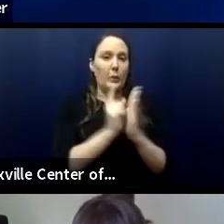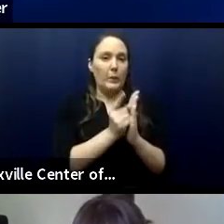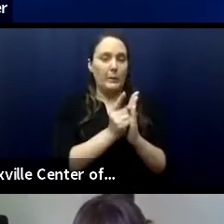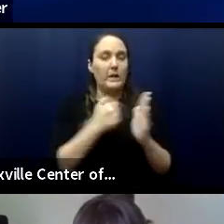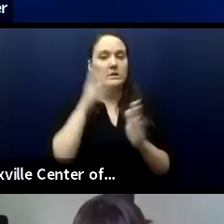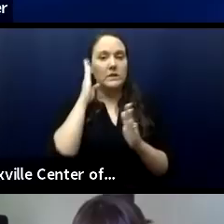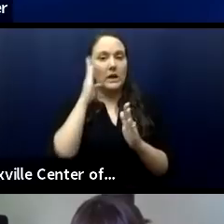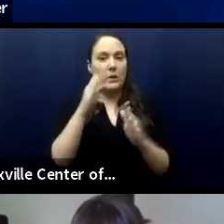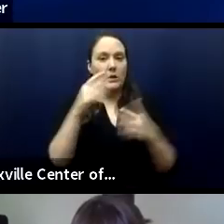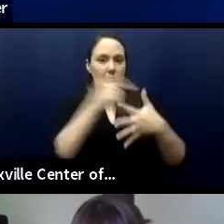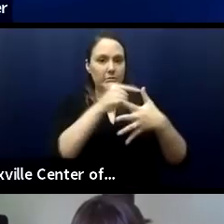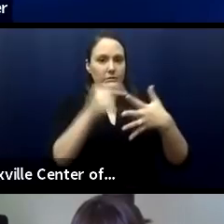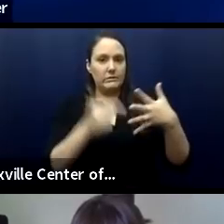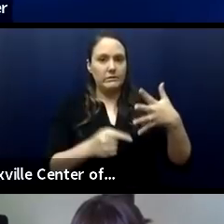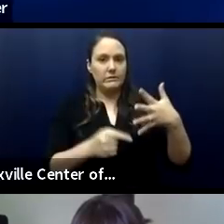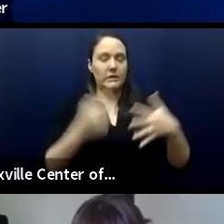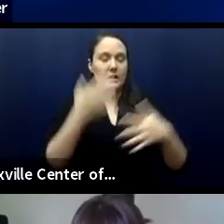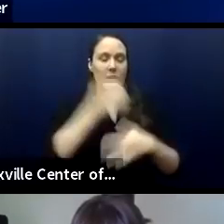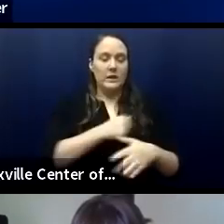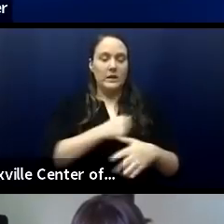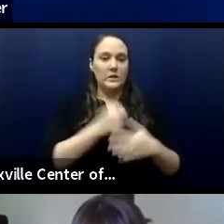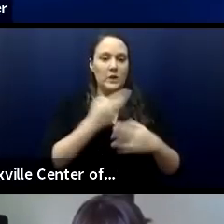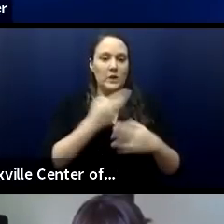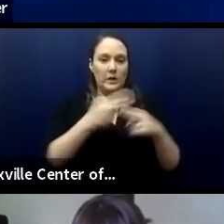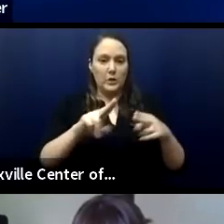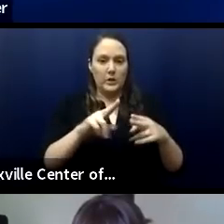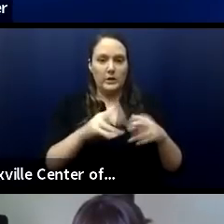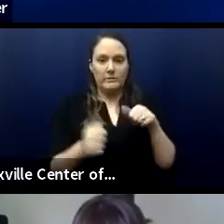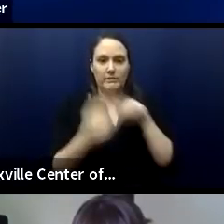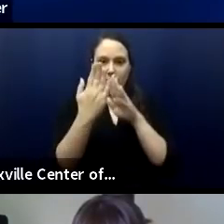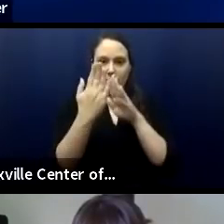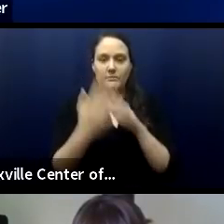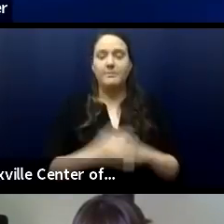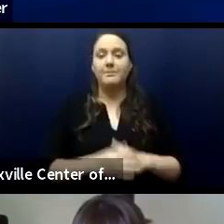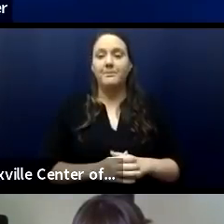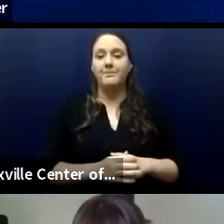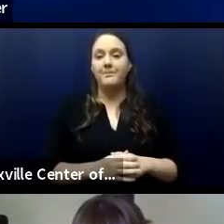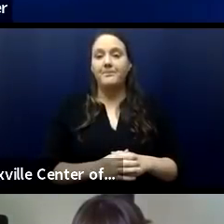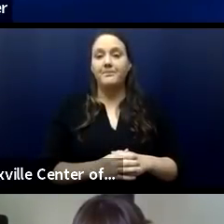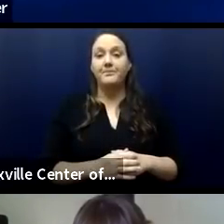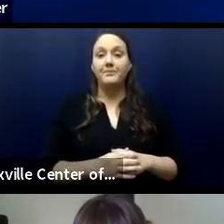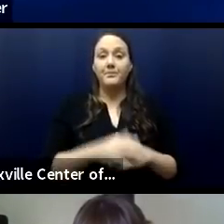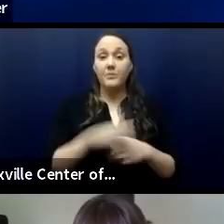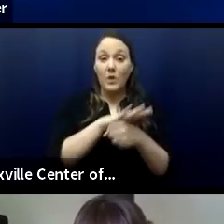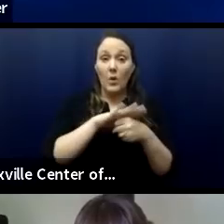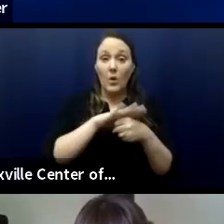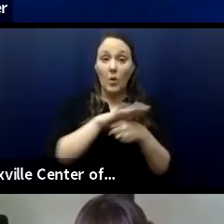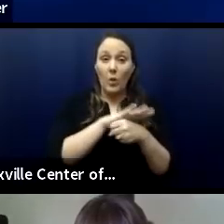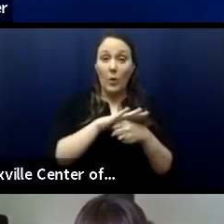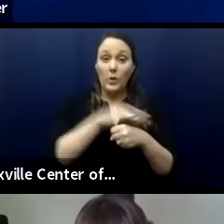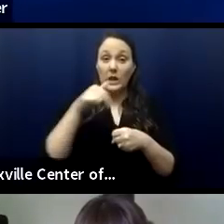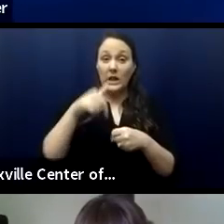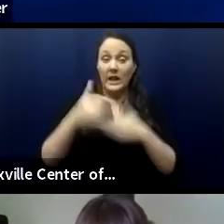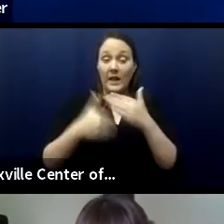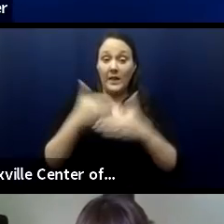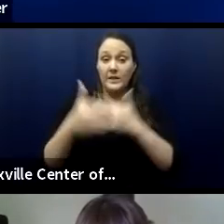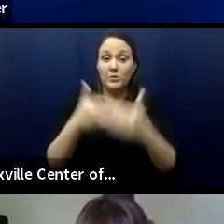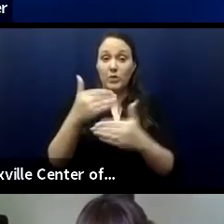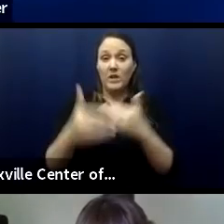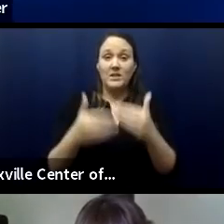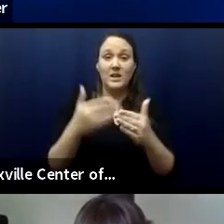abrupt and blunt approach. Locally, this process has been marred